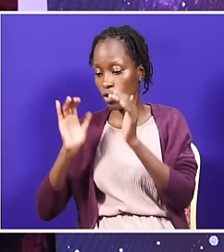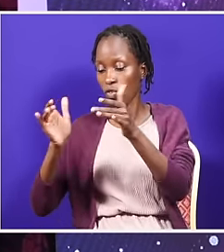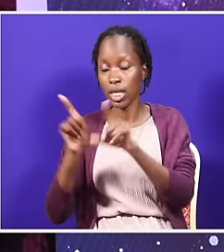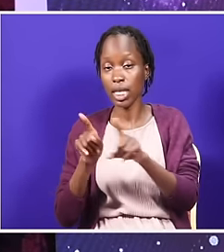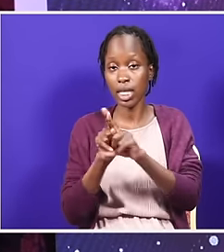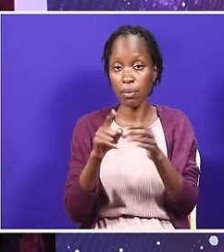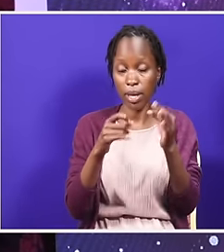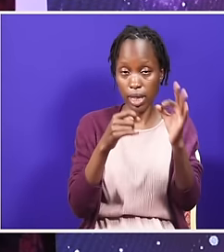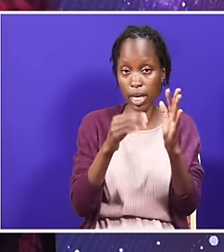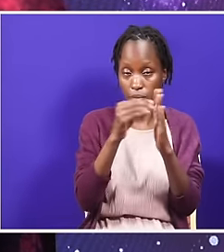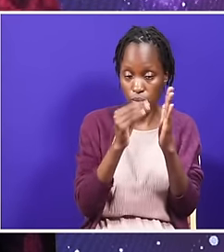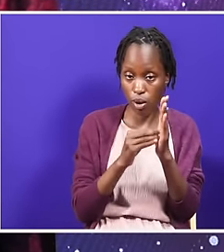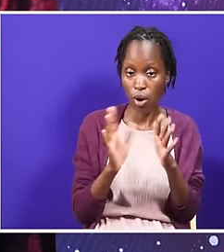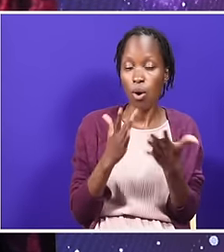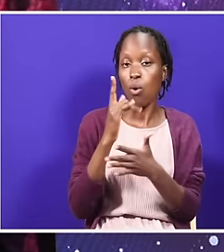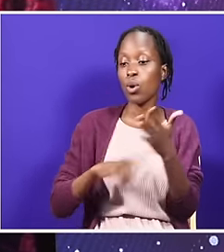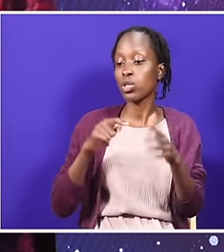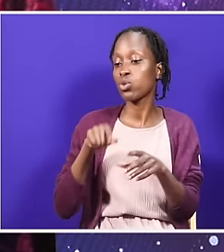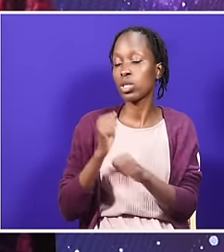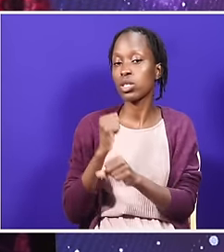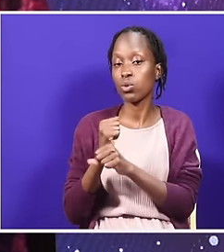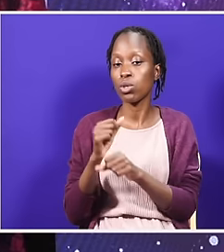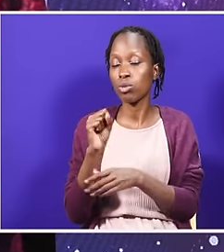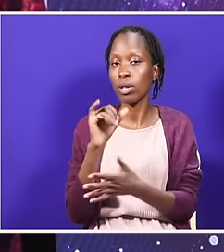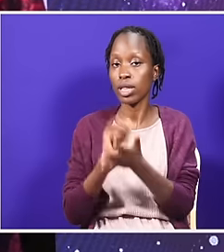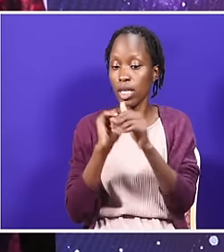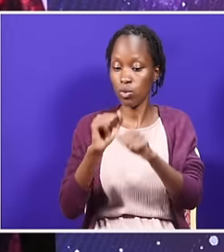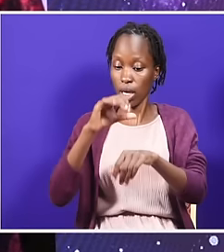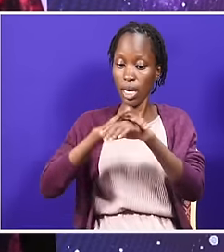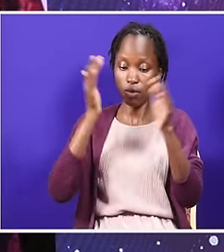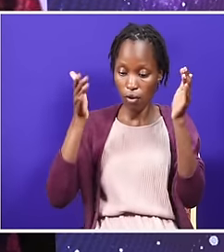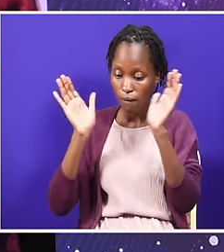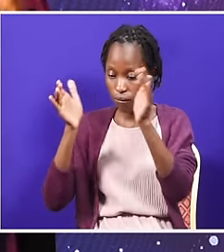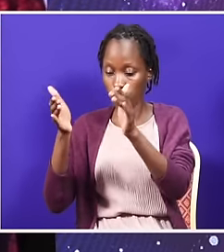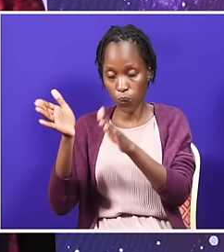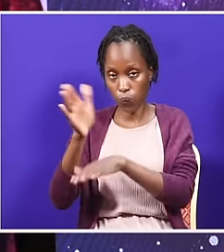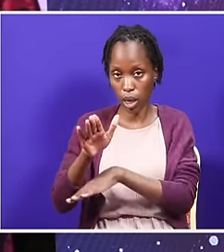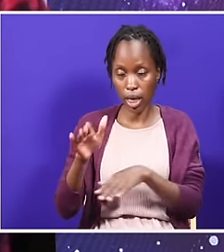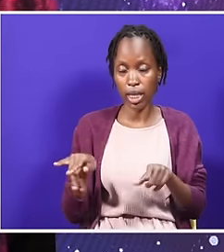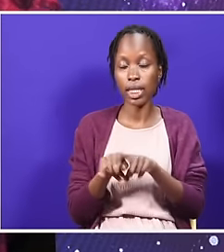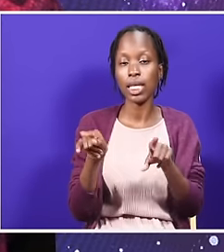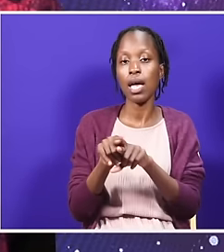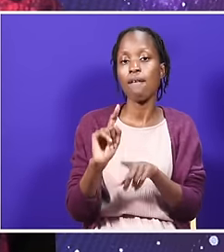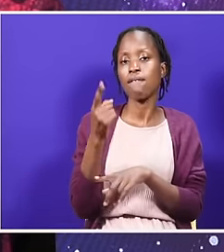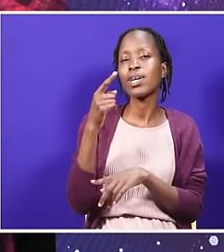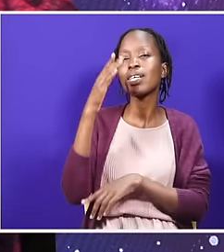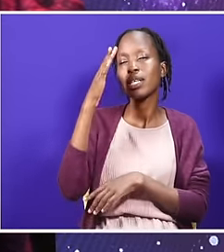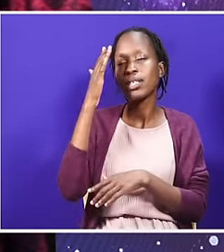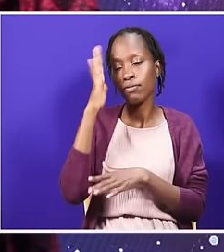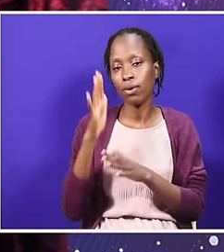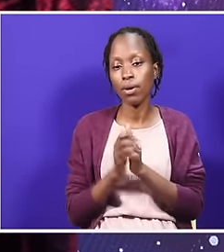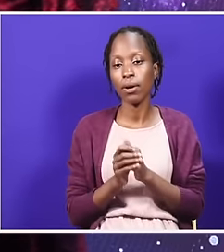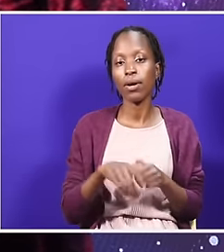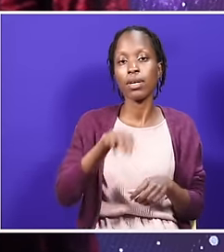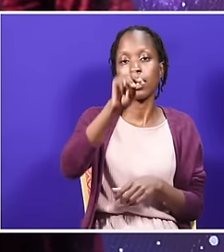three where you need to follow what they're doing in order to regain focus. So the first one is a very familiar one.